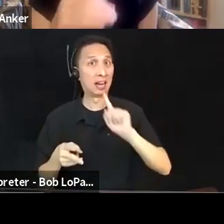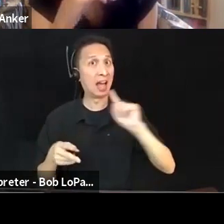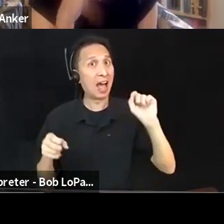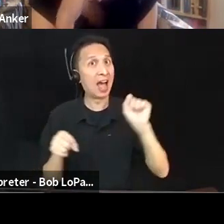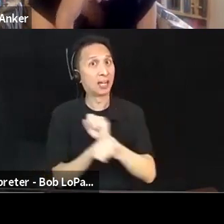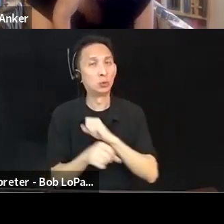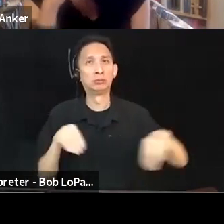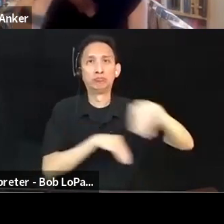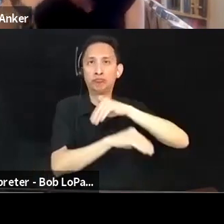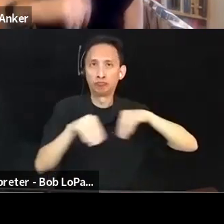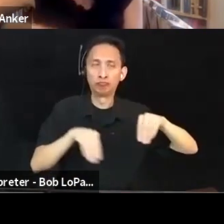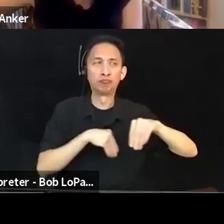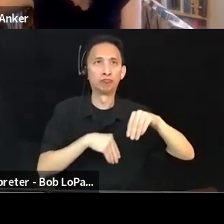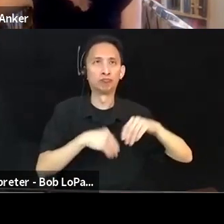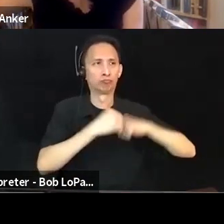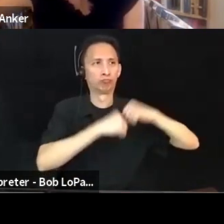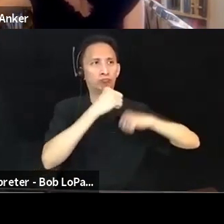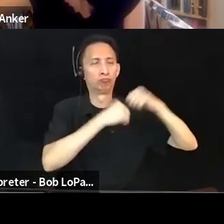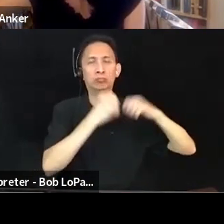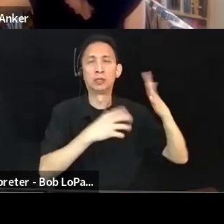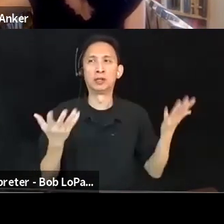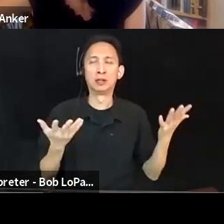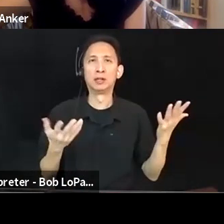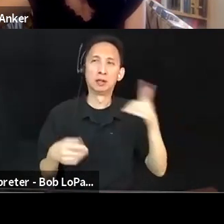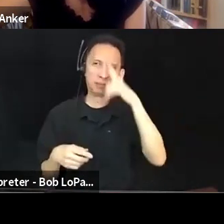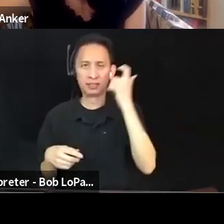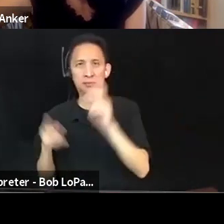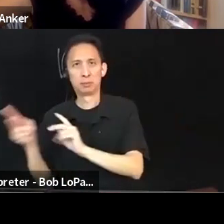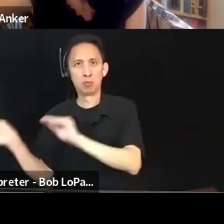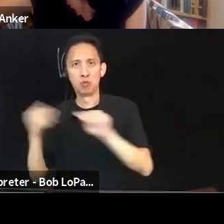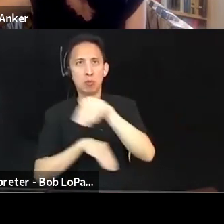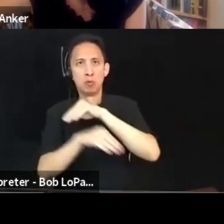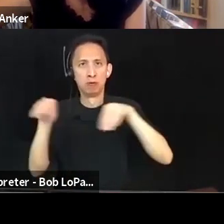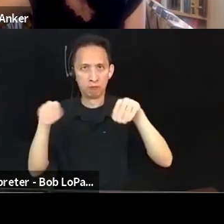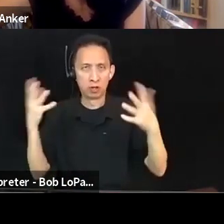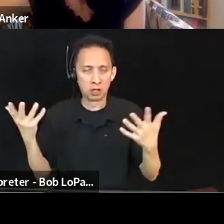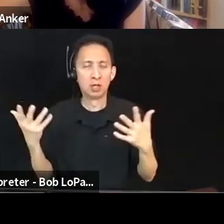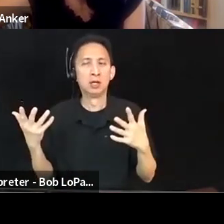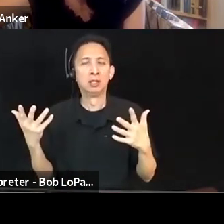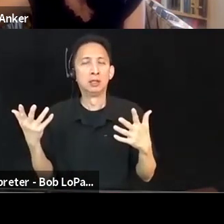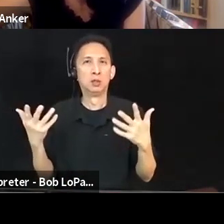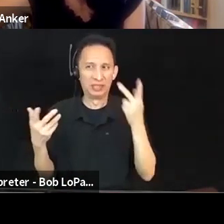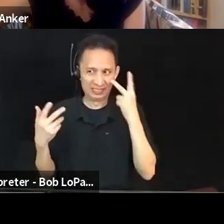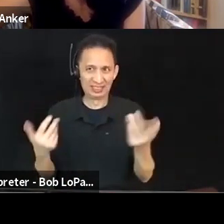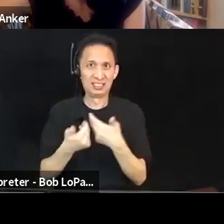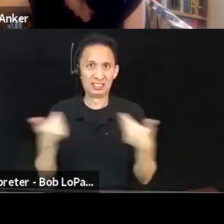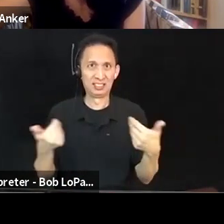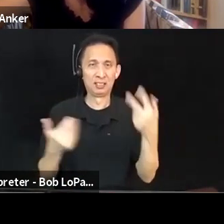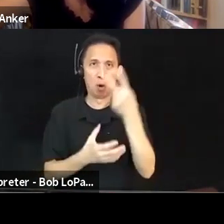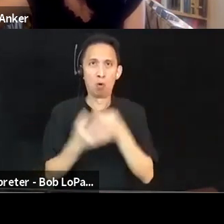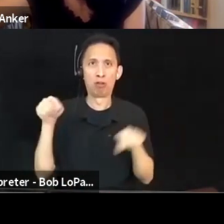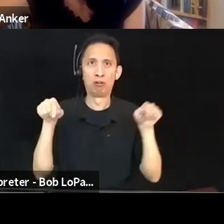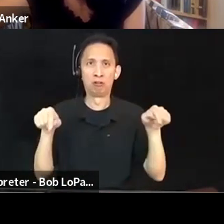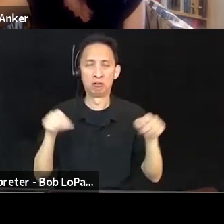reconfiguration, again, as a kind of response to the mobility, right? Sort of get set in place. And there's an element